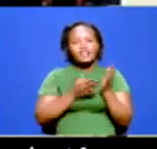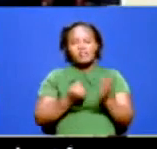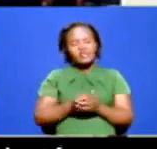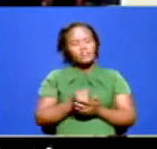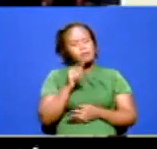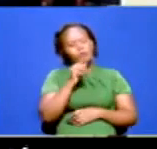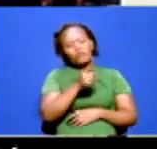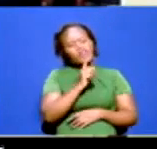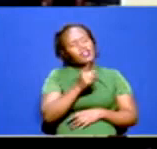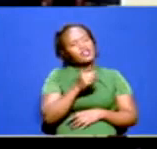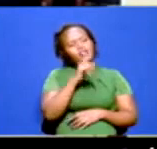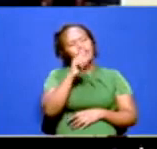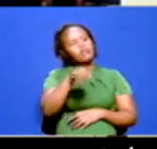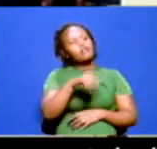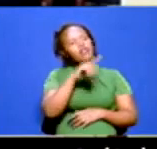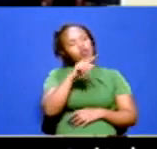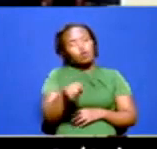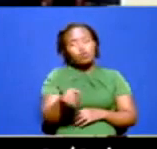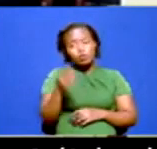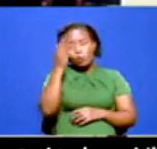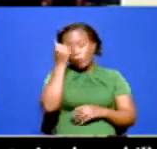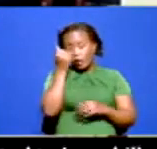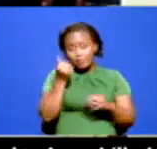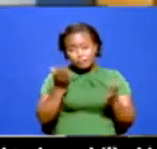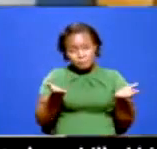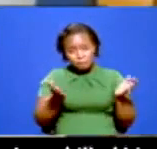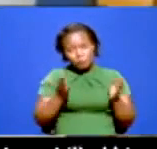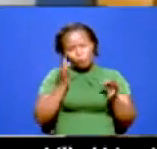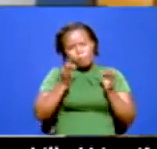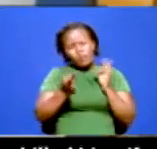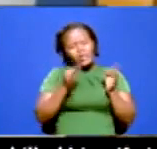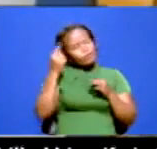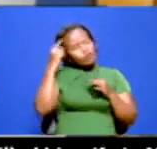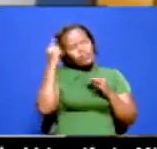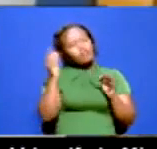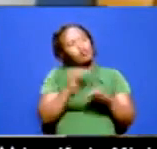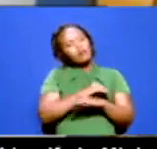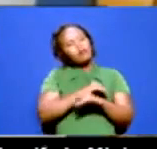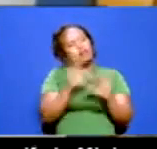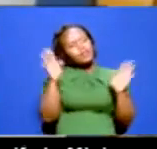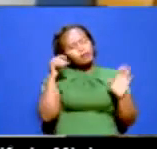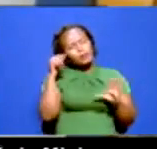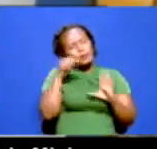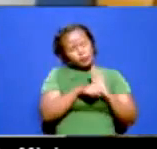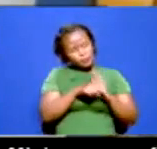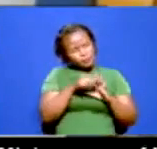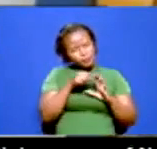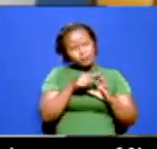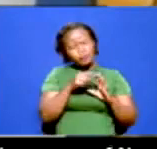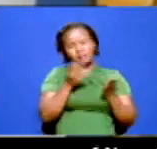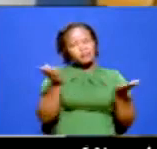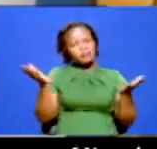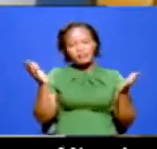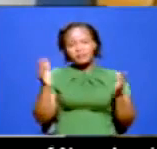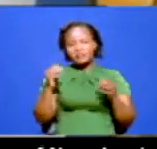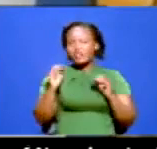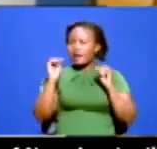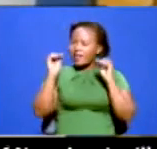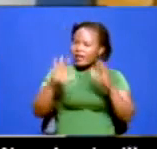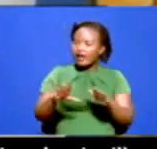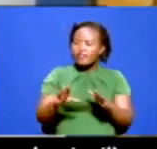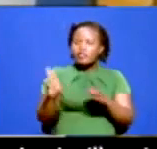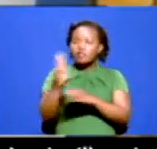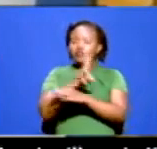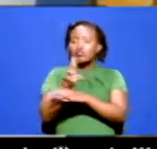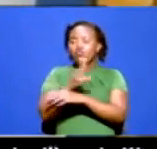to the extent that if you think at it from a very broad perspective, there is nothing to militarize.